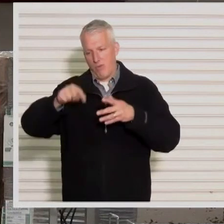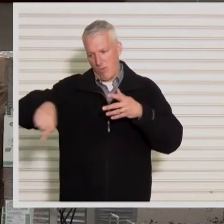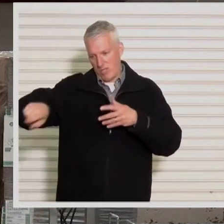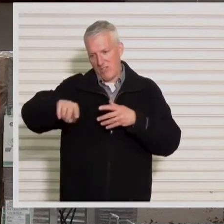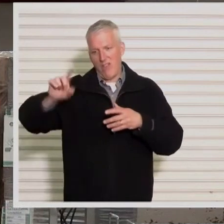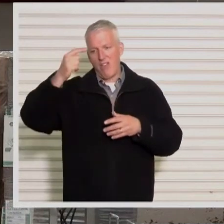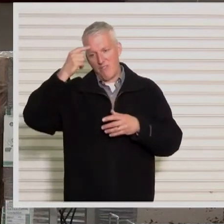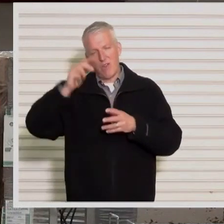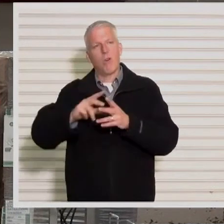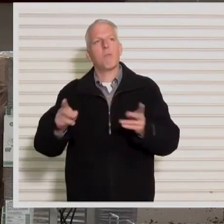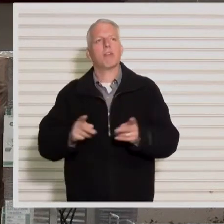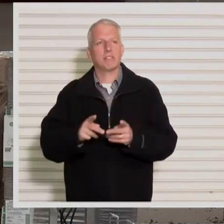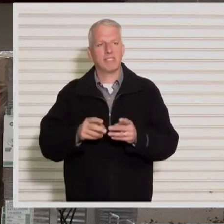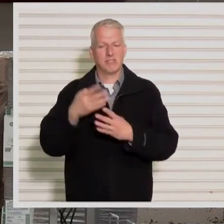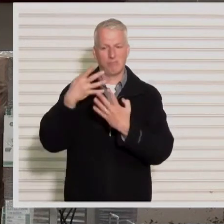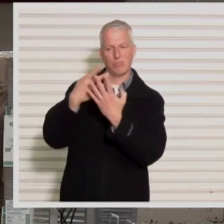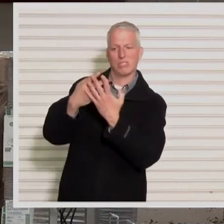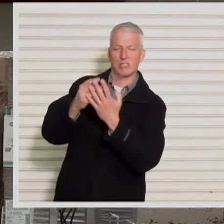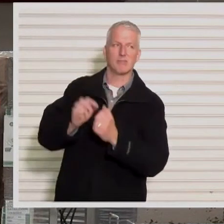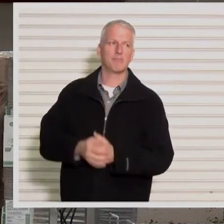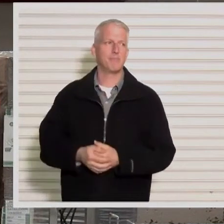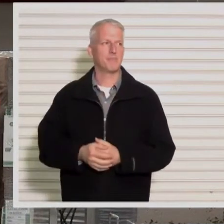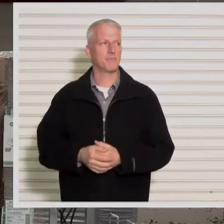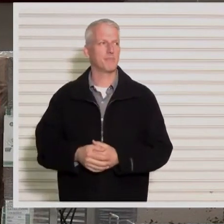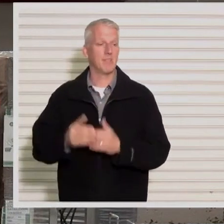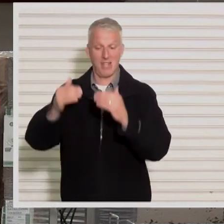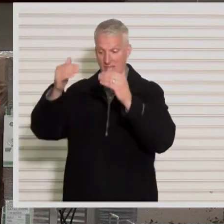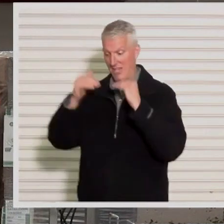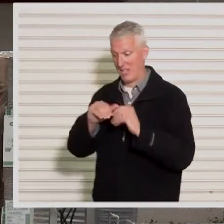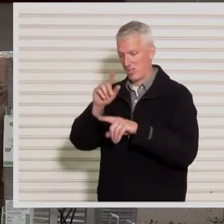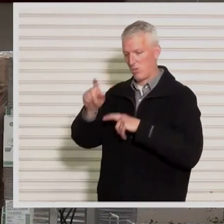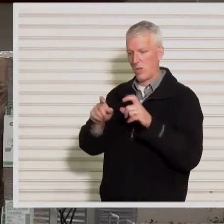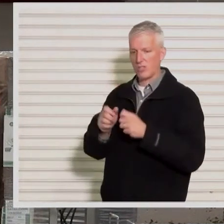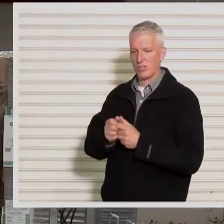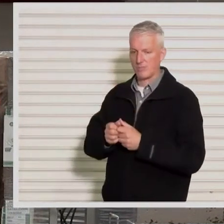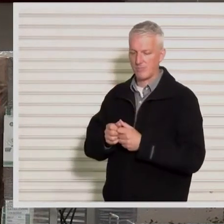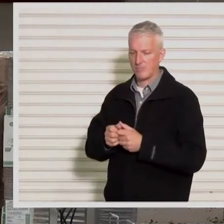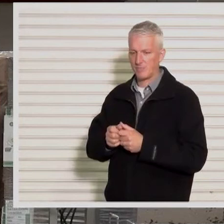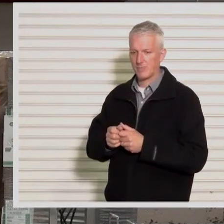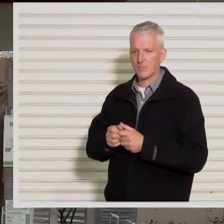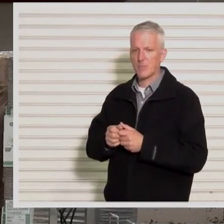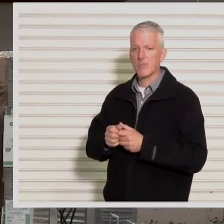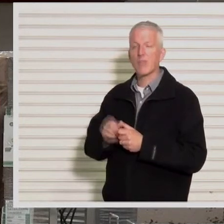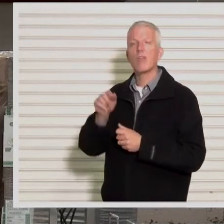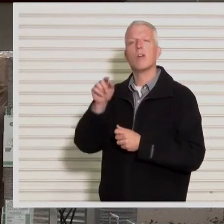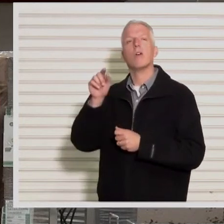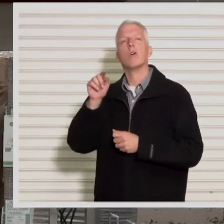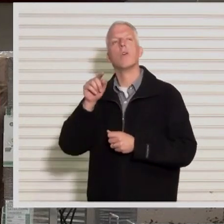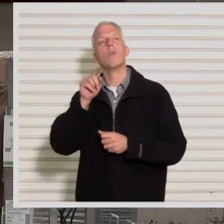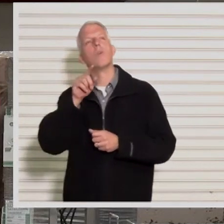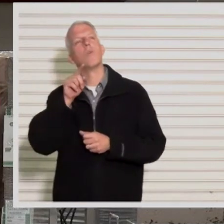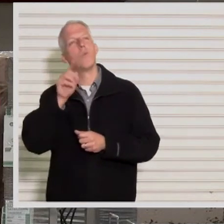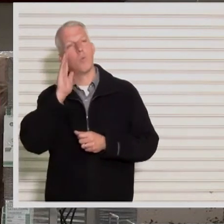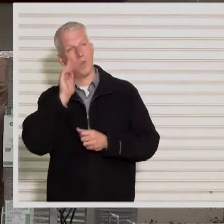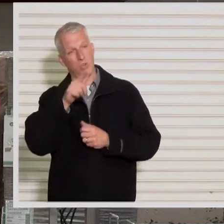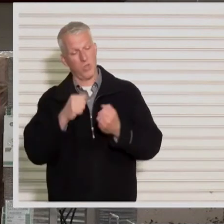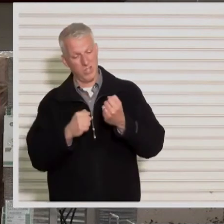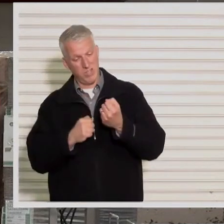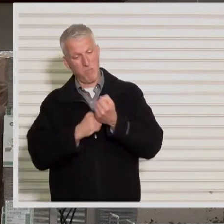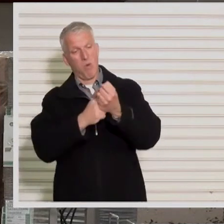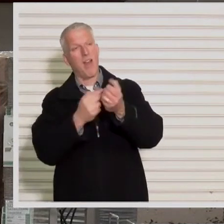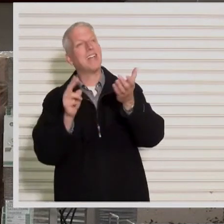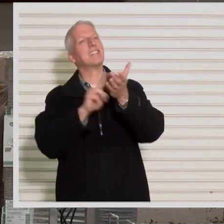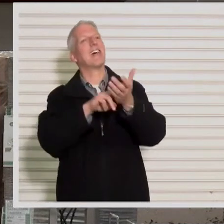facilities. Thank you. This question comes from Joyce Cutler with Bloomberg Law. Would you support and sign